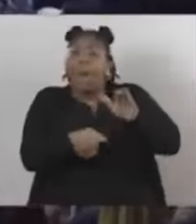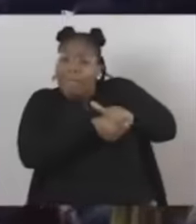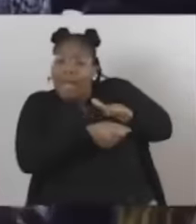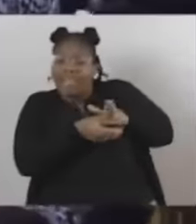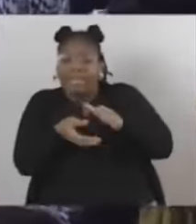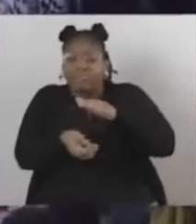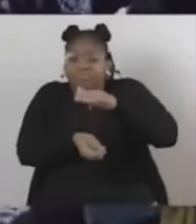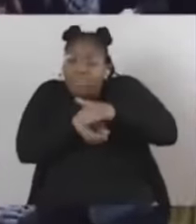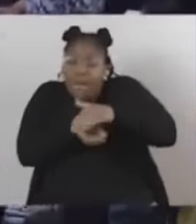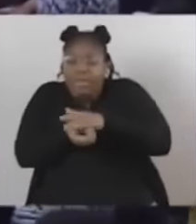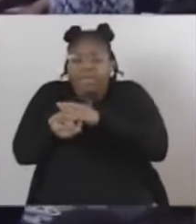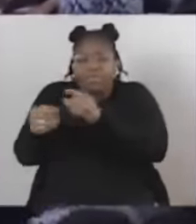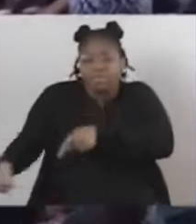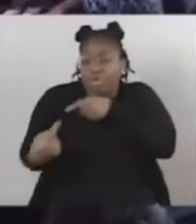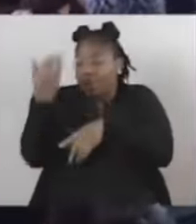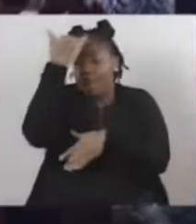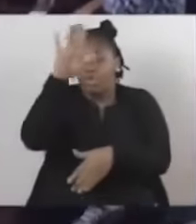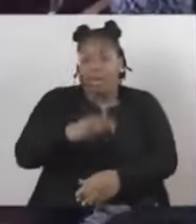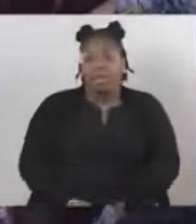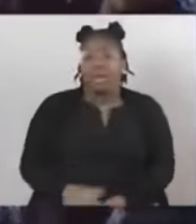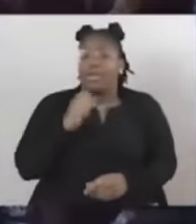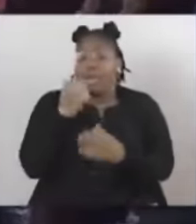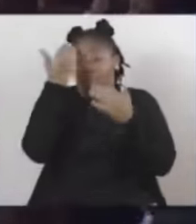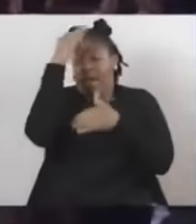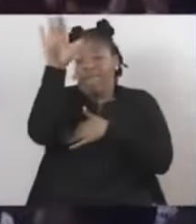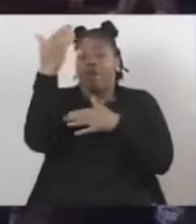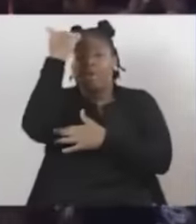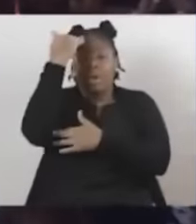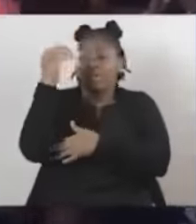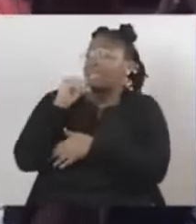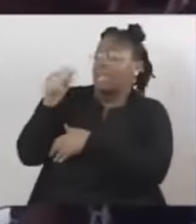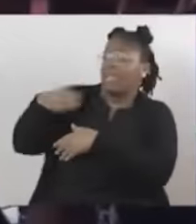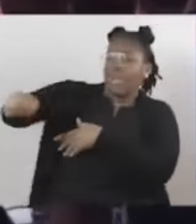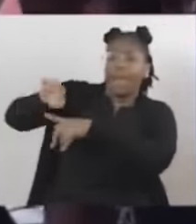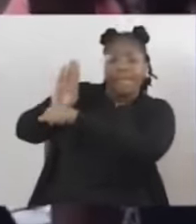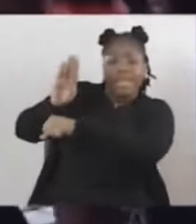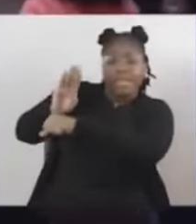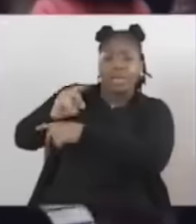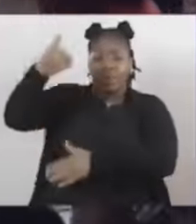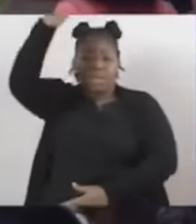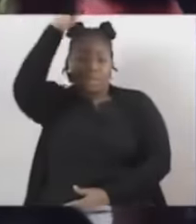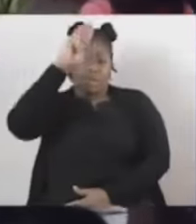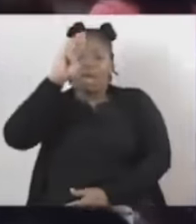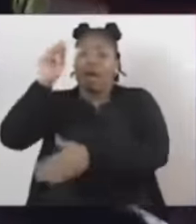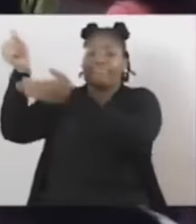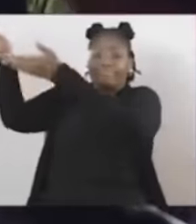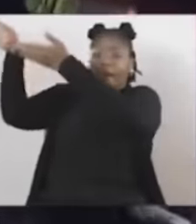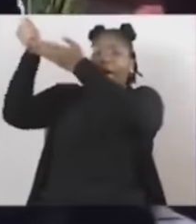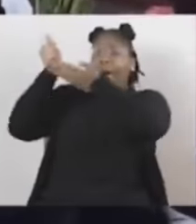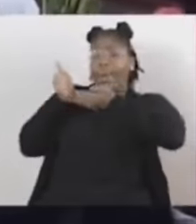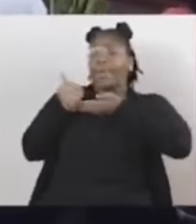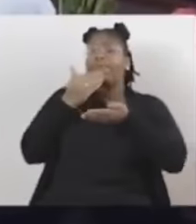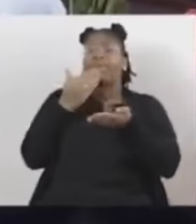And guess what? They ain't gotta know, because it ain't none of their business. It was God being